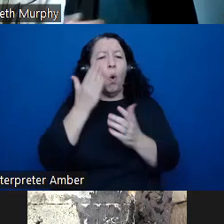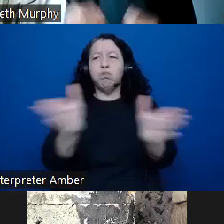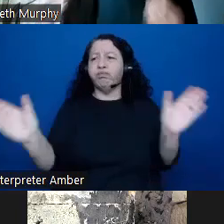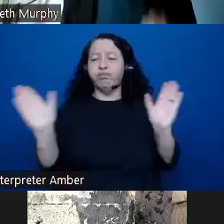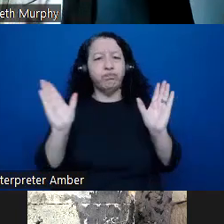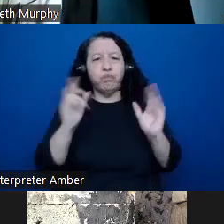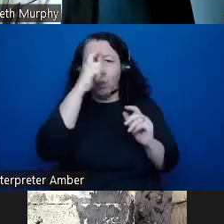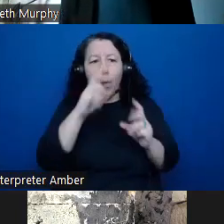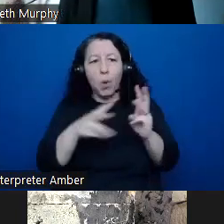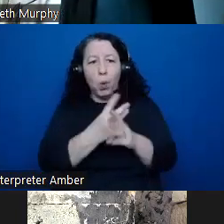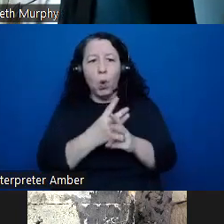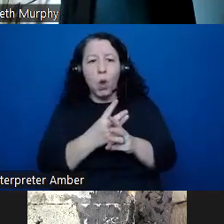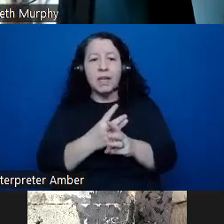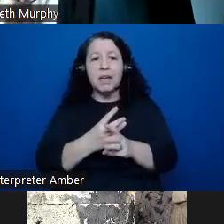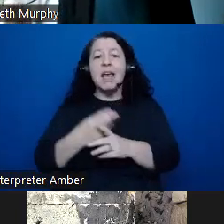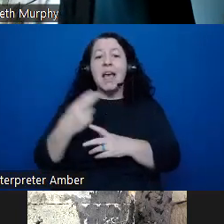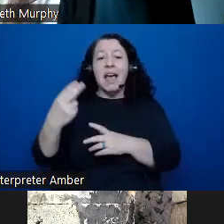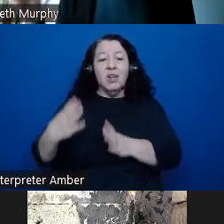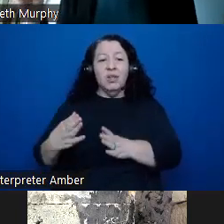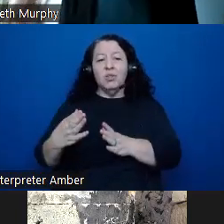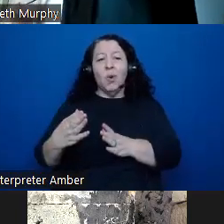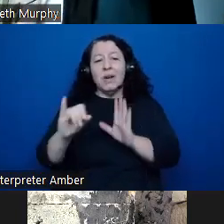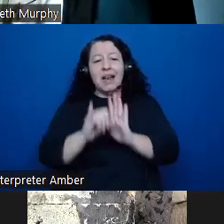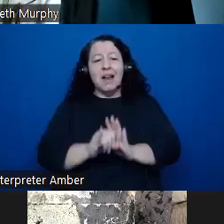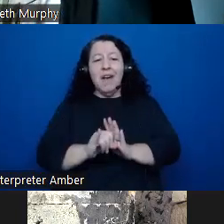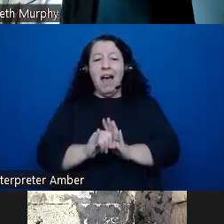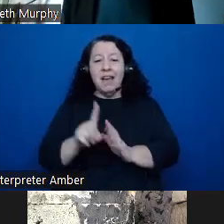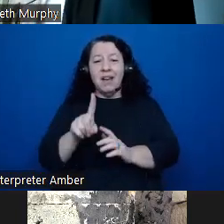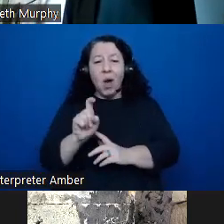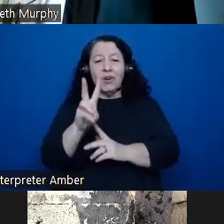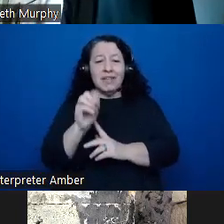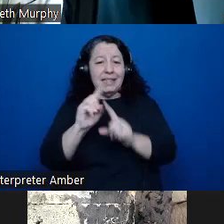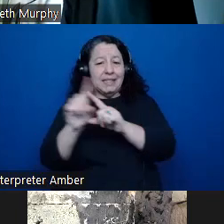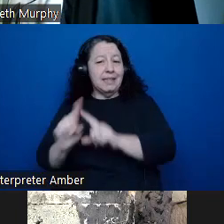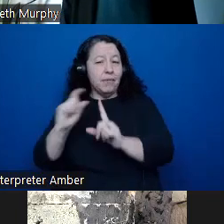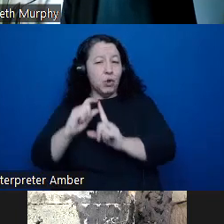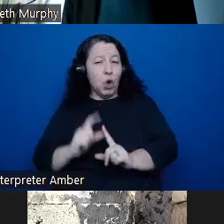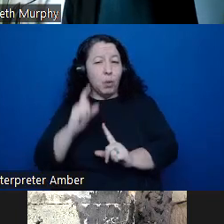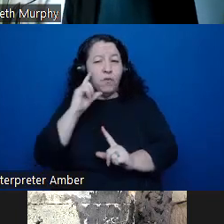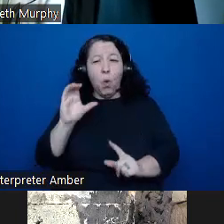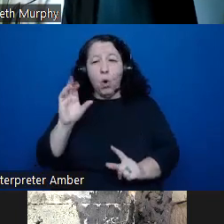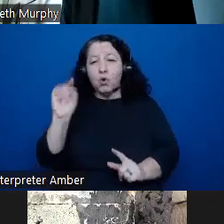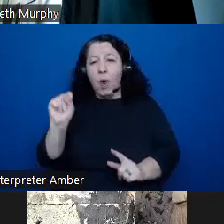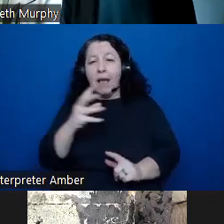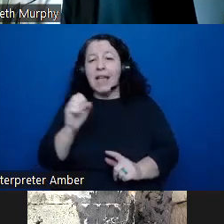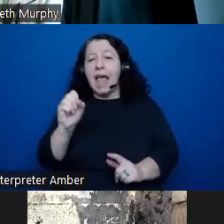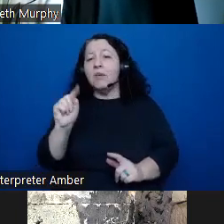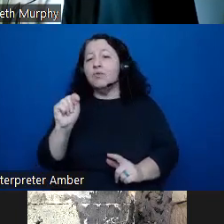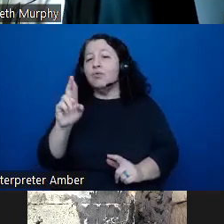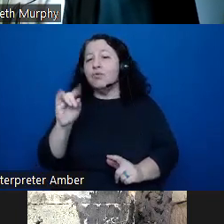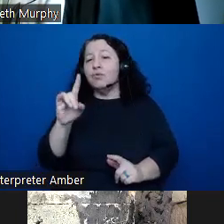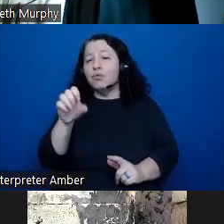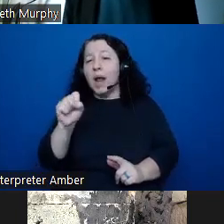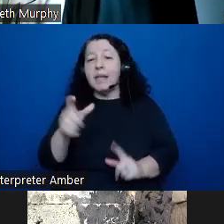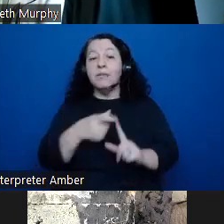has identified no fewer than 160 different terms for crafts and trades from the written evidence of the city of